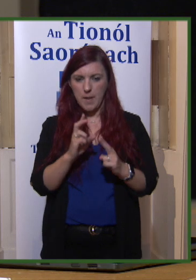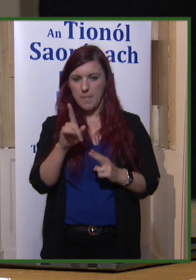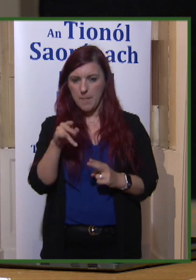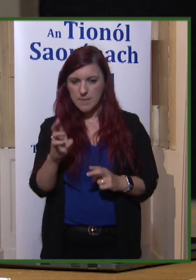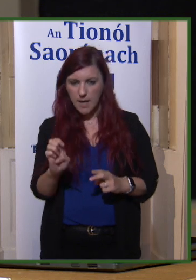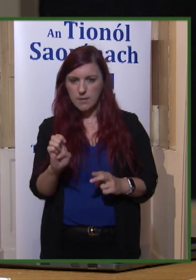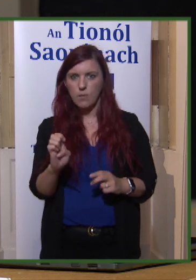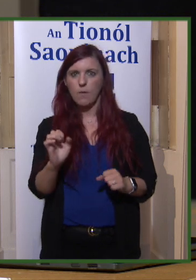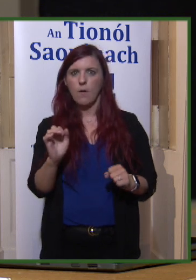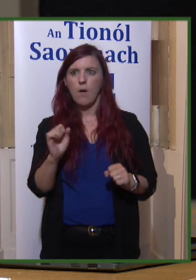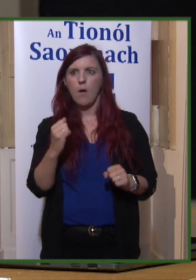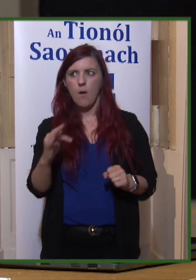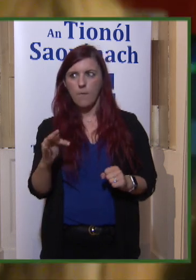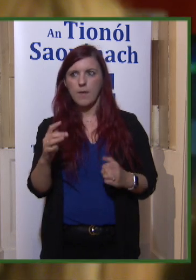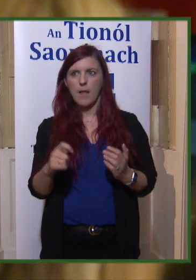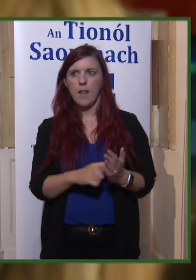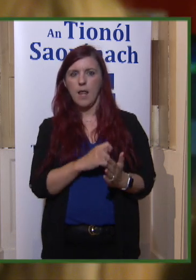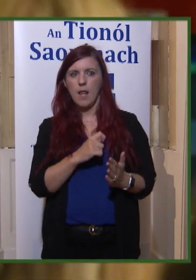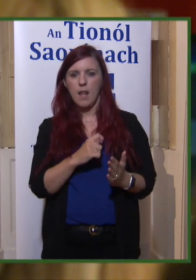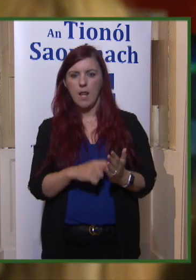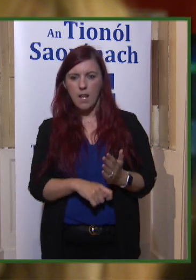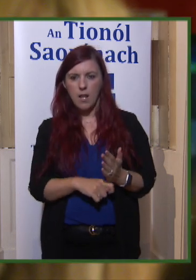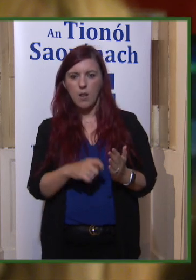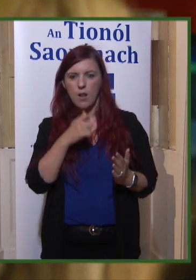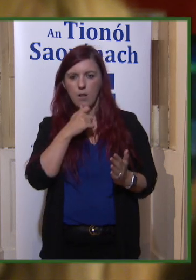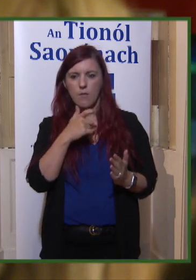plebiscite of the electorate of Dublin as to